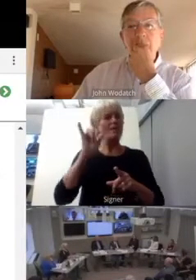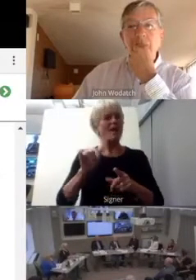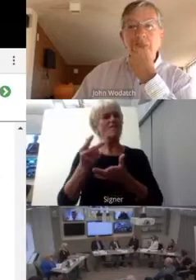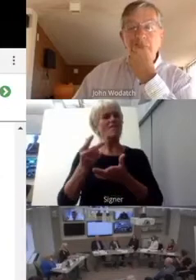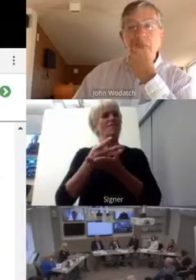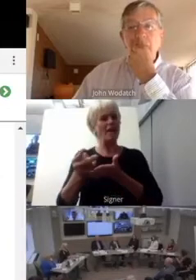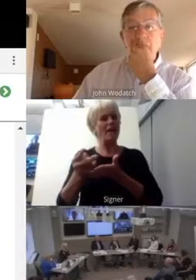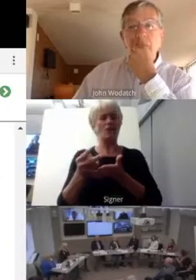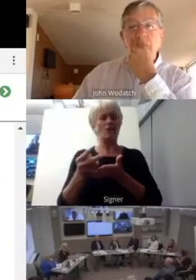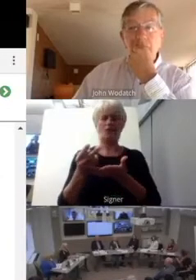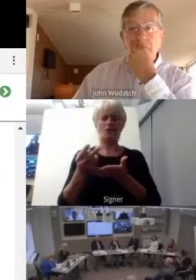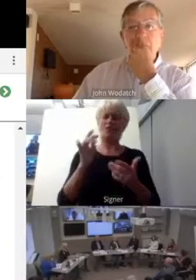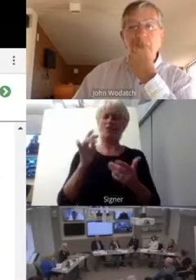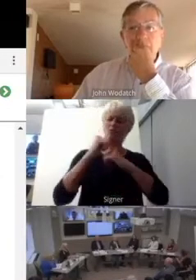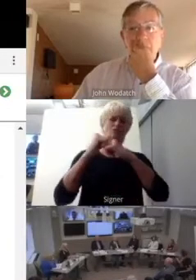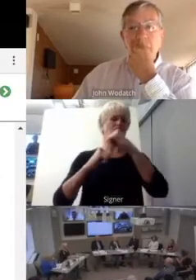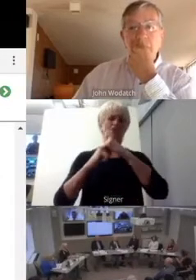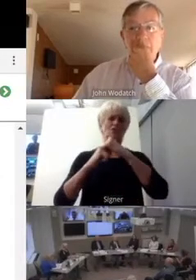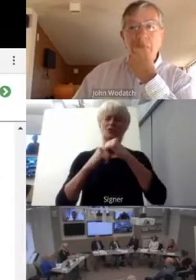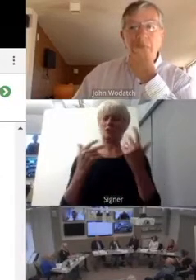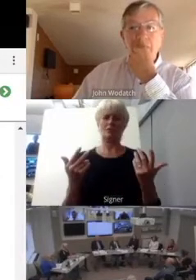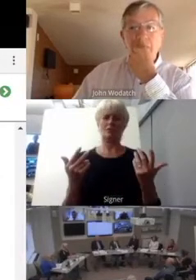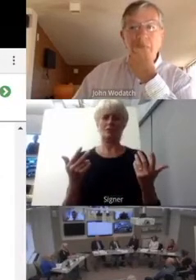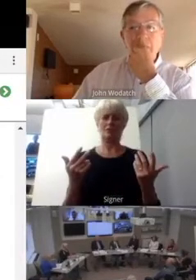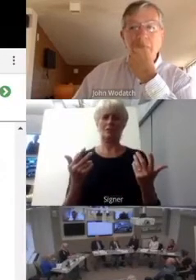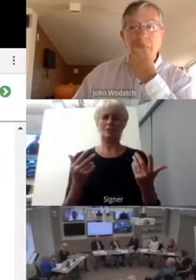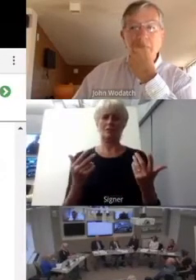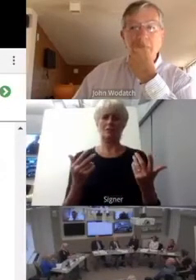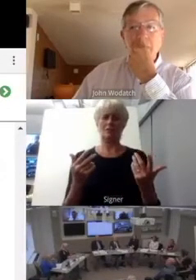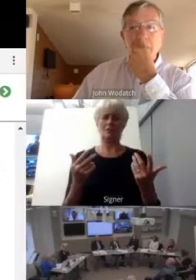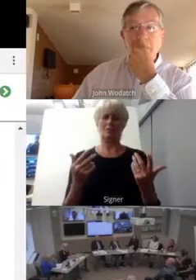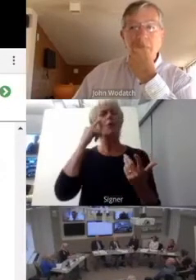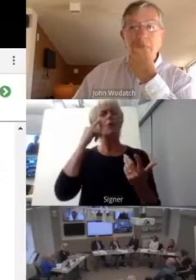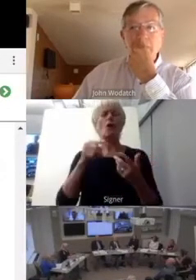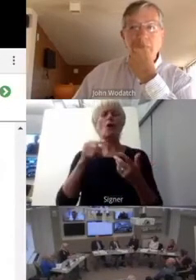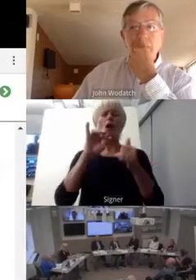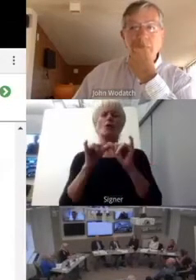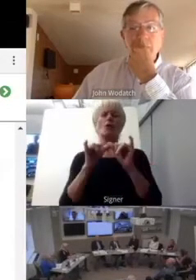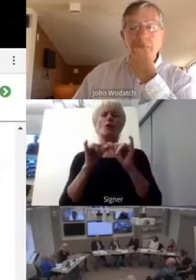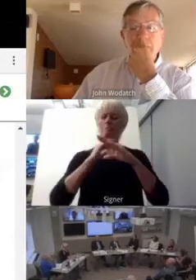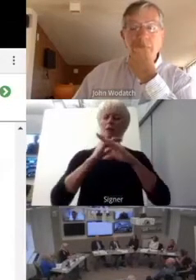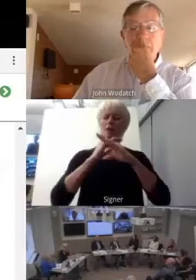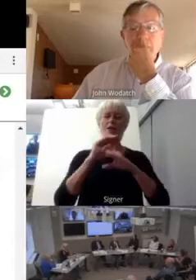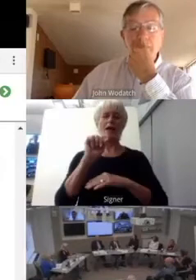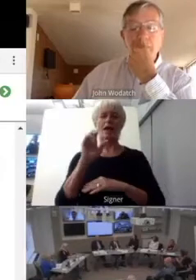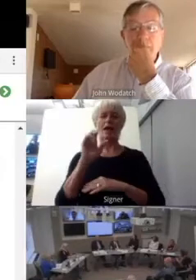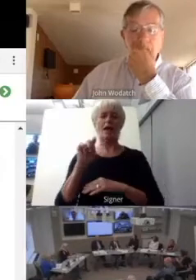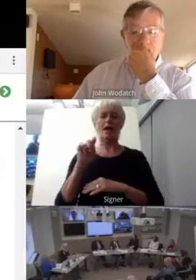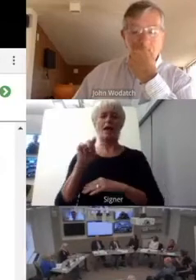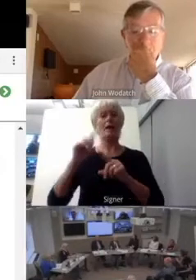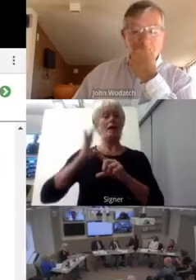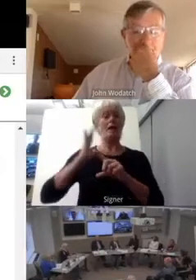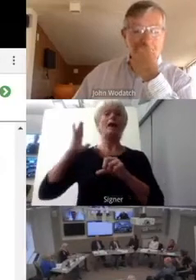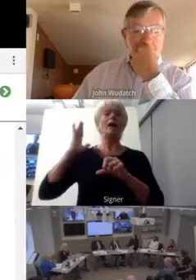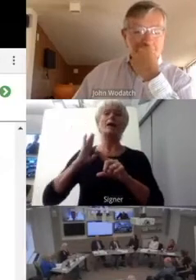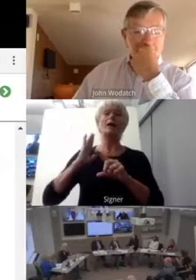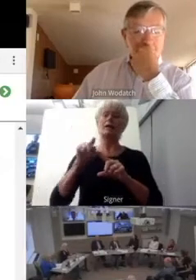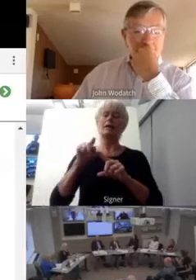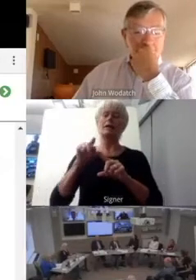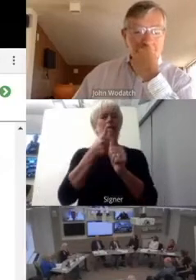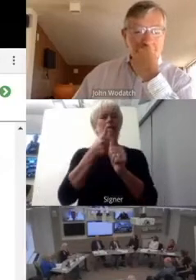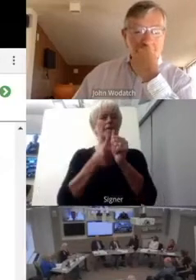for the Architectural Barriers Act. The way the Architectural Barriers Act used to work was each federal agency was responsible for enforcing